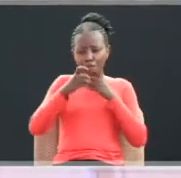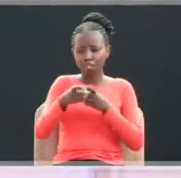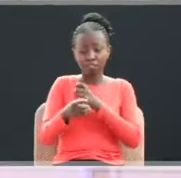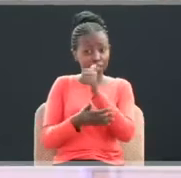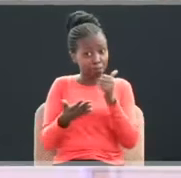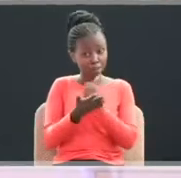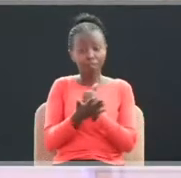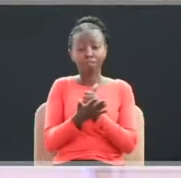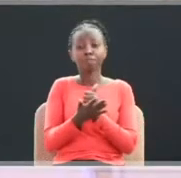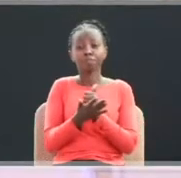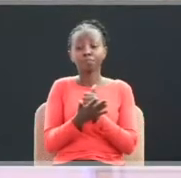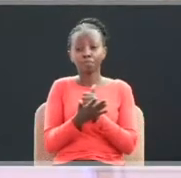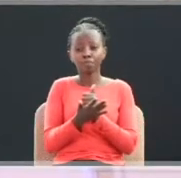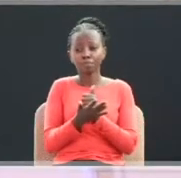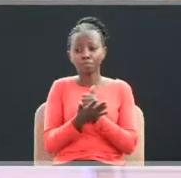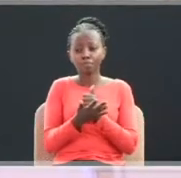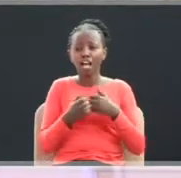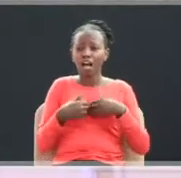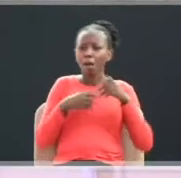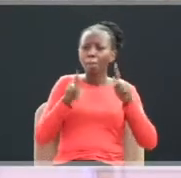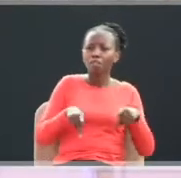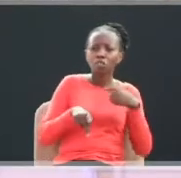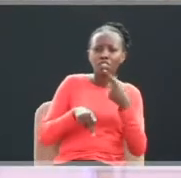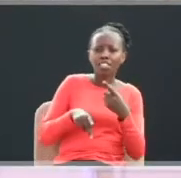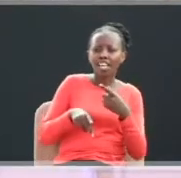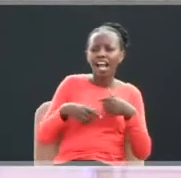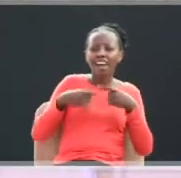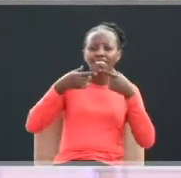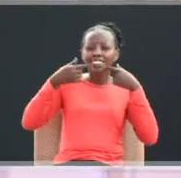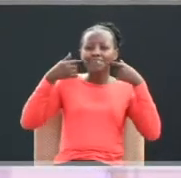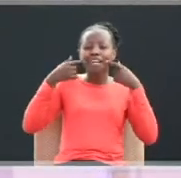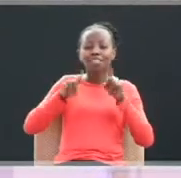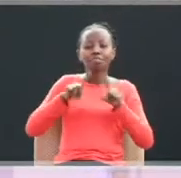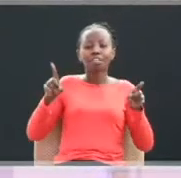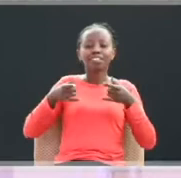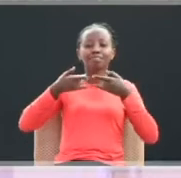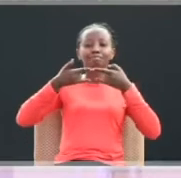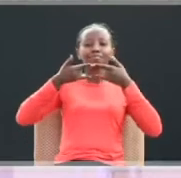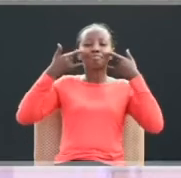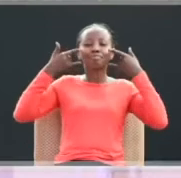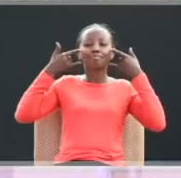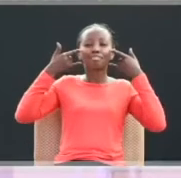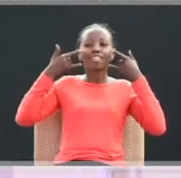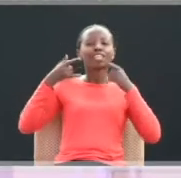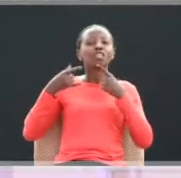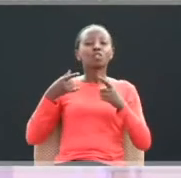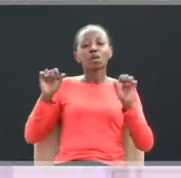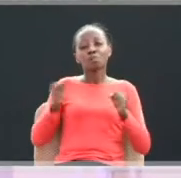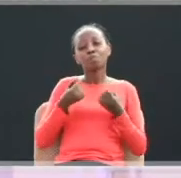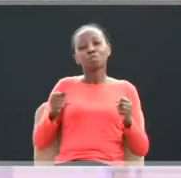Amen. Kuna mtu alisema, smile zetu ziko ndani ya maski. Kwa hivyo hata amen zetu ziko